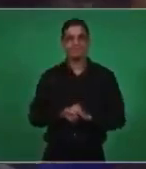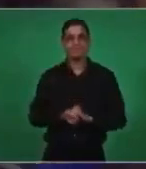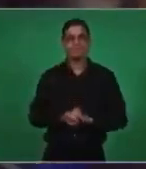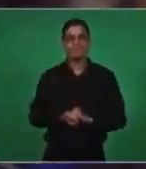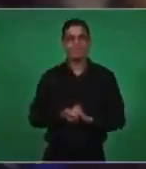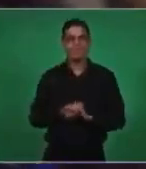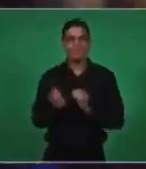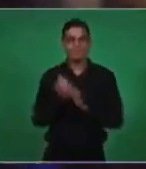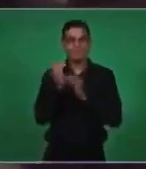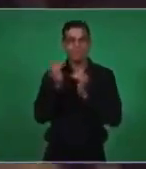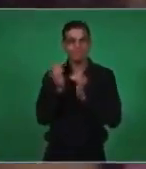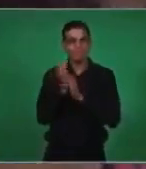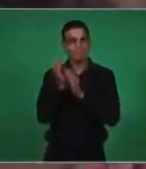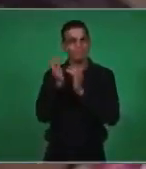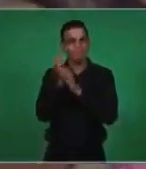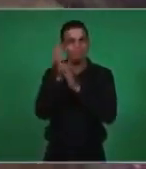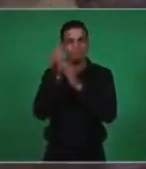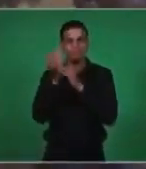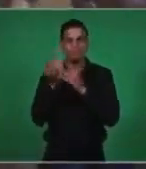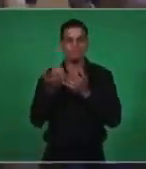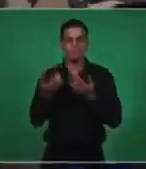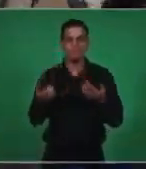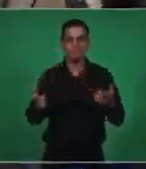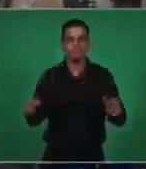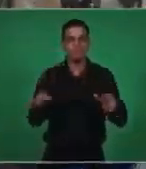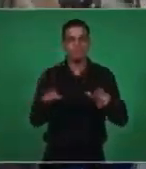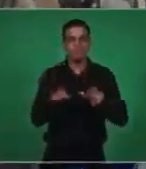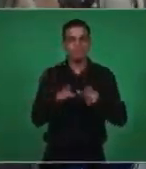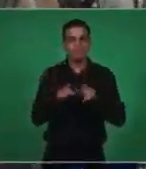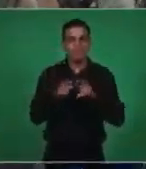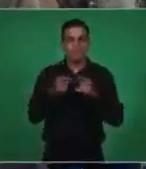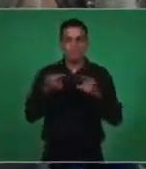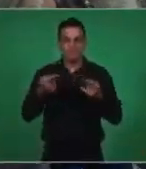The church will be standing to sing the song.